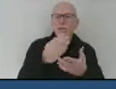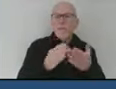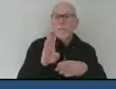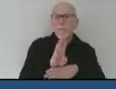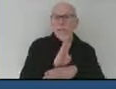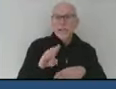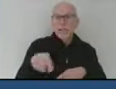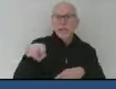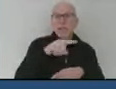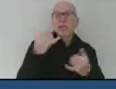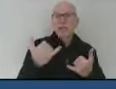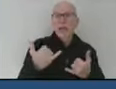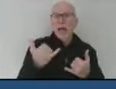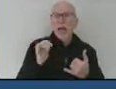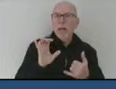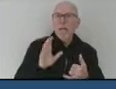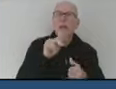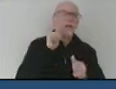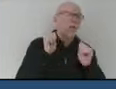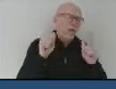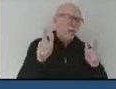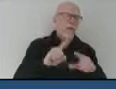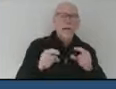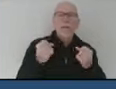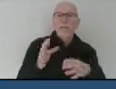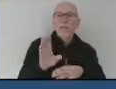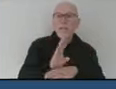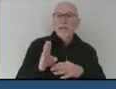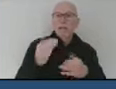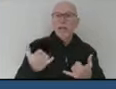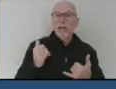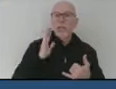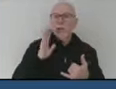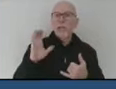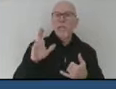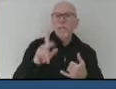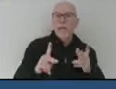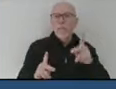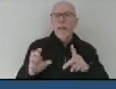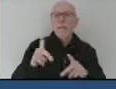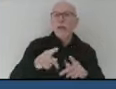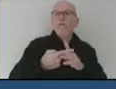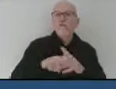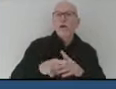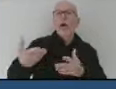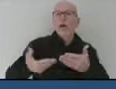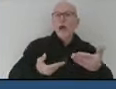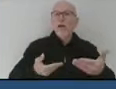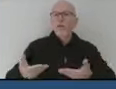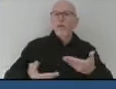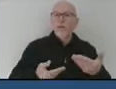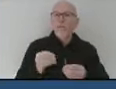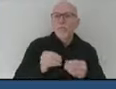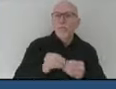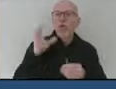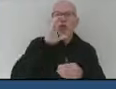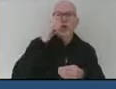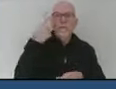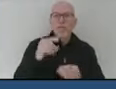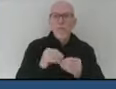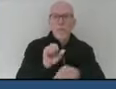back online, not all, but businesses that are coming back online and rehiring and looking for employees.